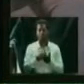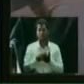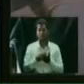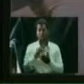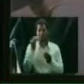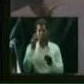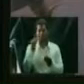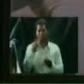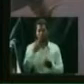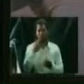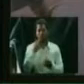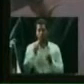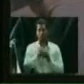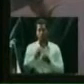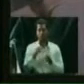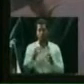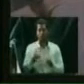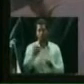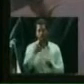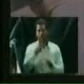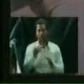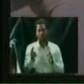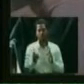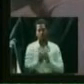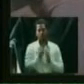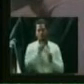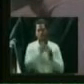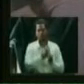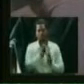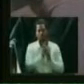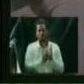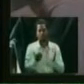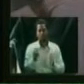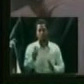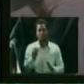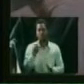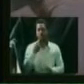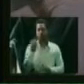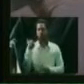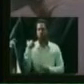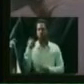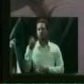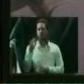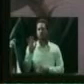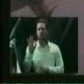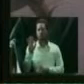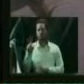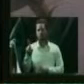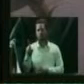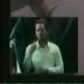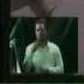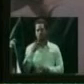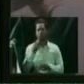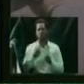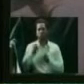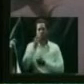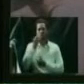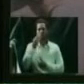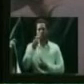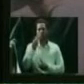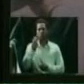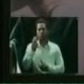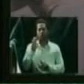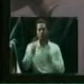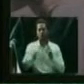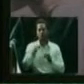funding body is a Class E felony in Tennessee. During 1991, in Tennessee Supreme Court case Estep versus